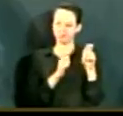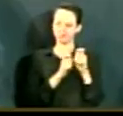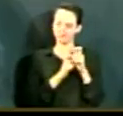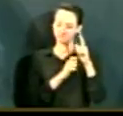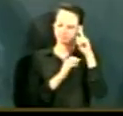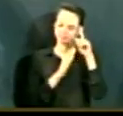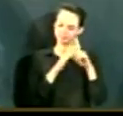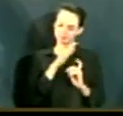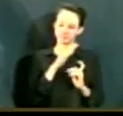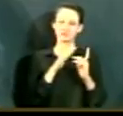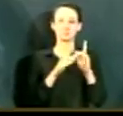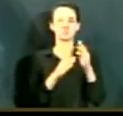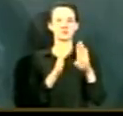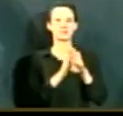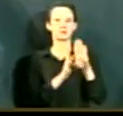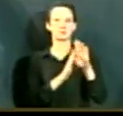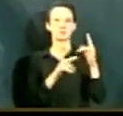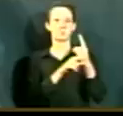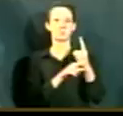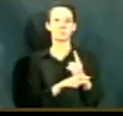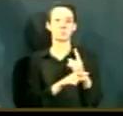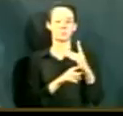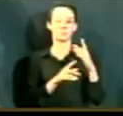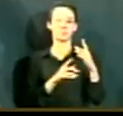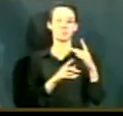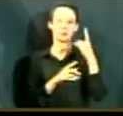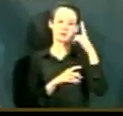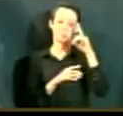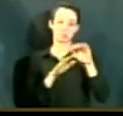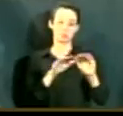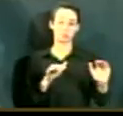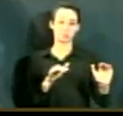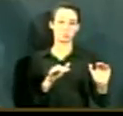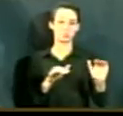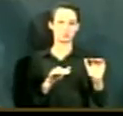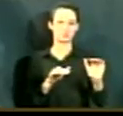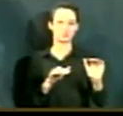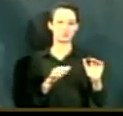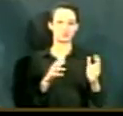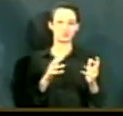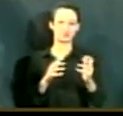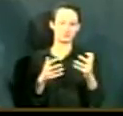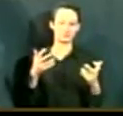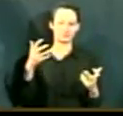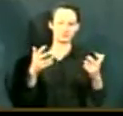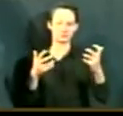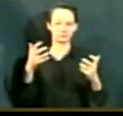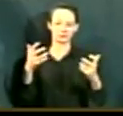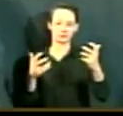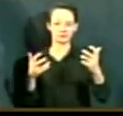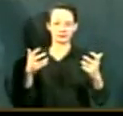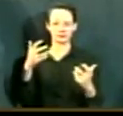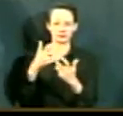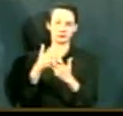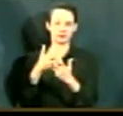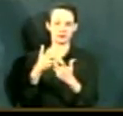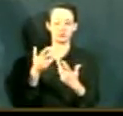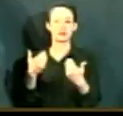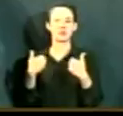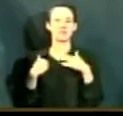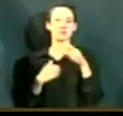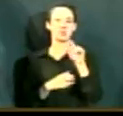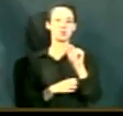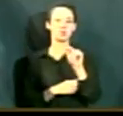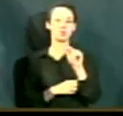what is developmentally appropriate for children, a lot of this does not align with that. And so we have two big problems that